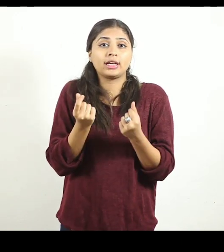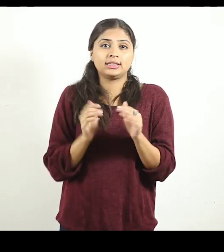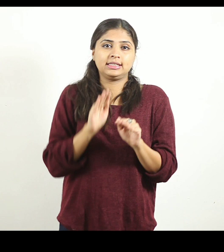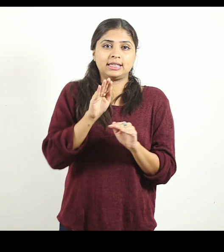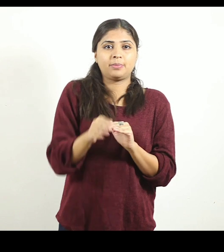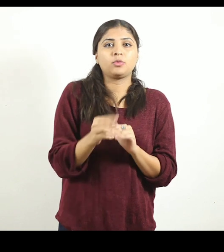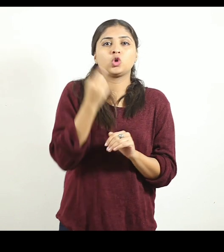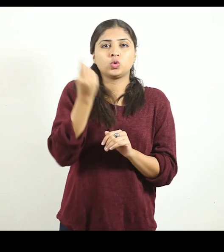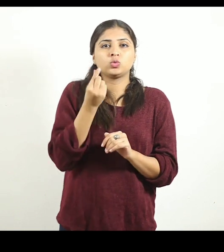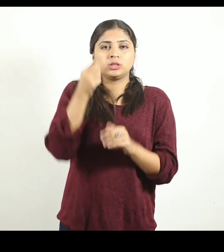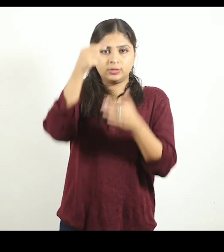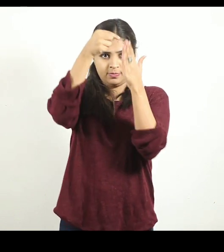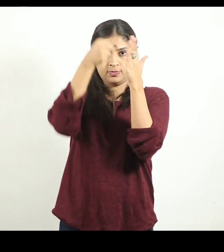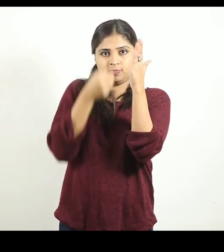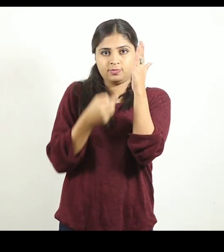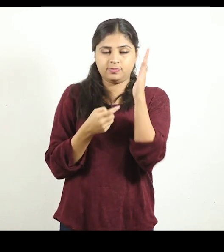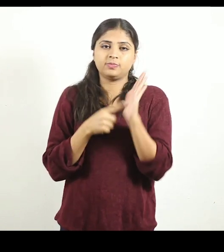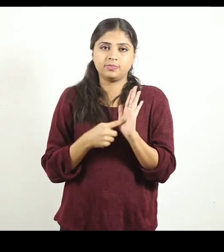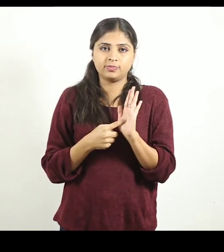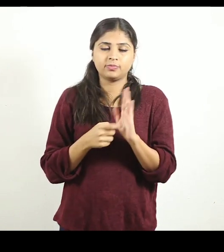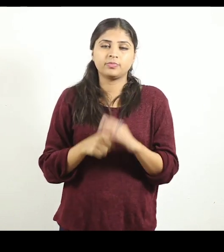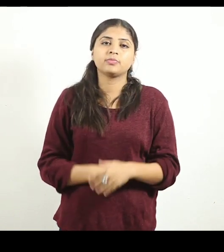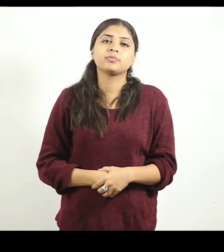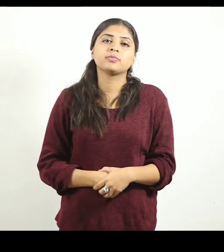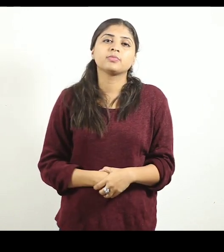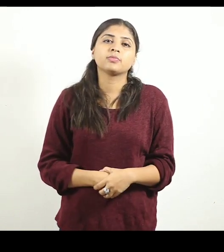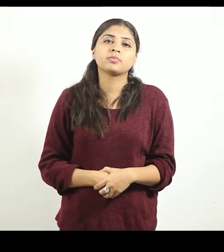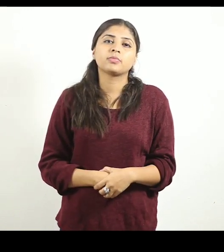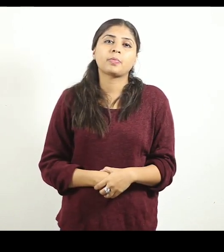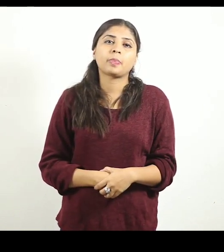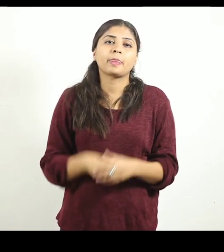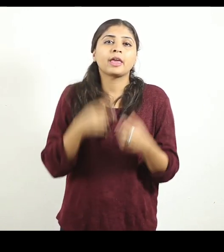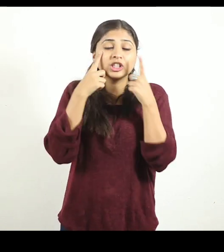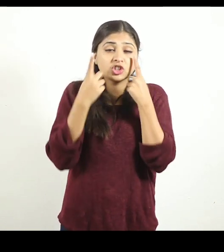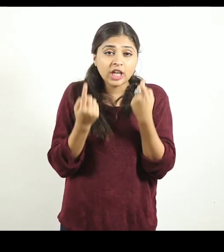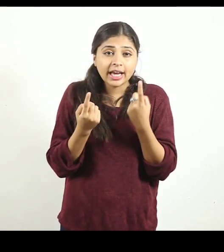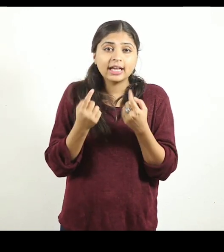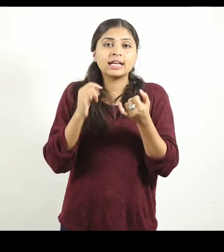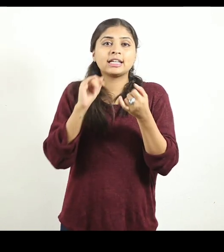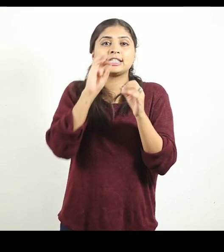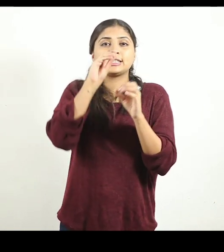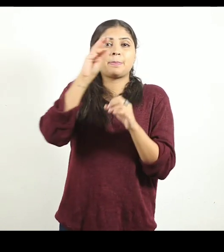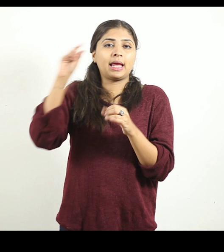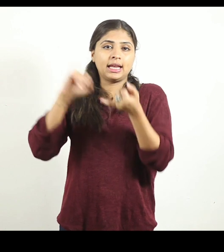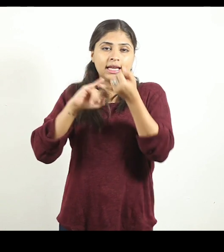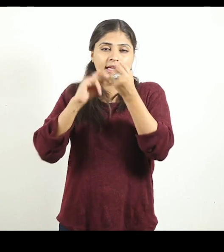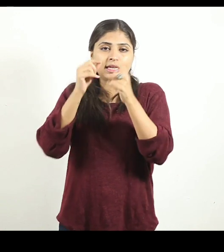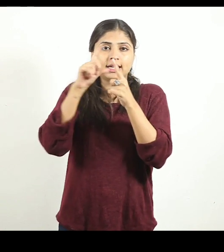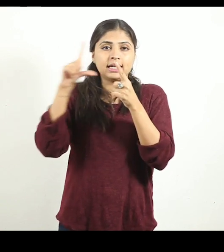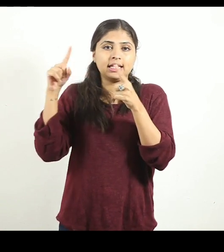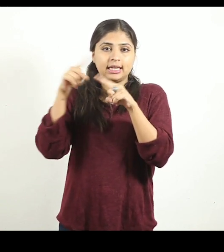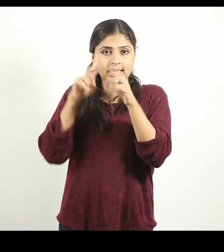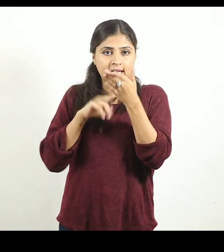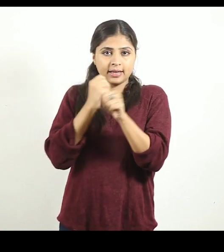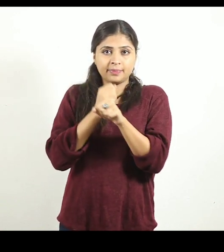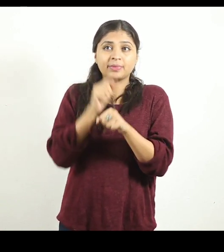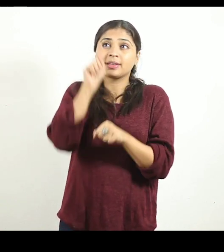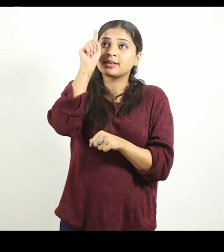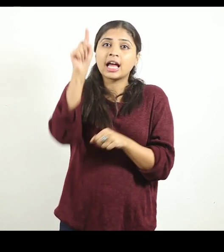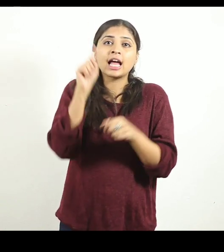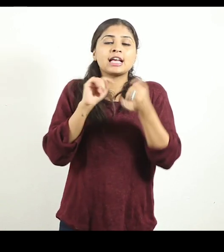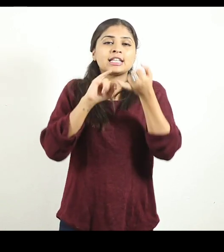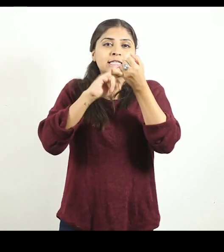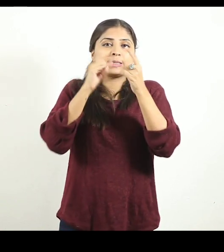Checking spelling. The spell check option allows automatic correction and detection of mistakes in a